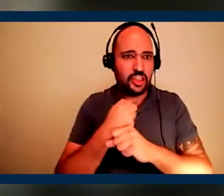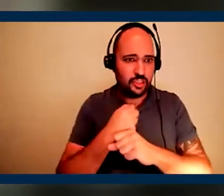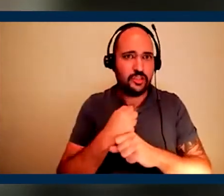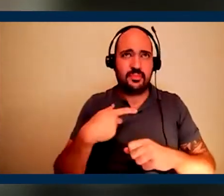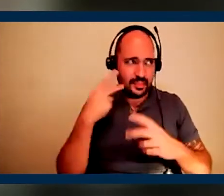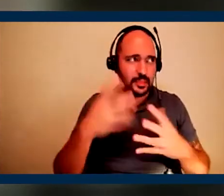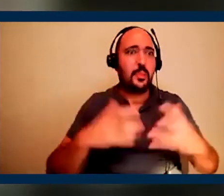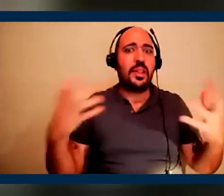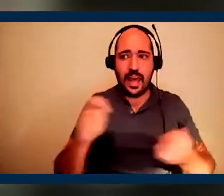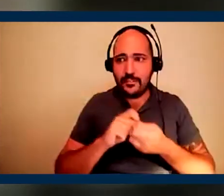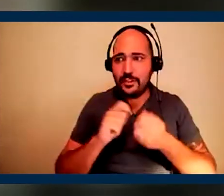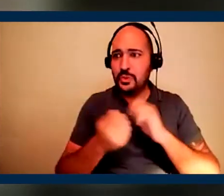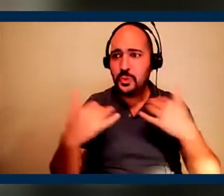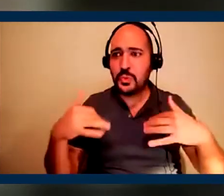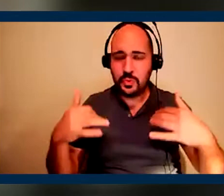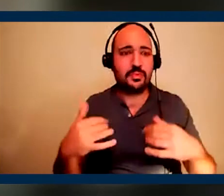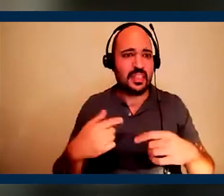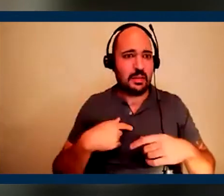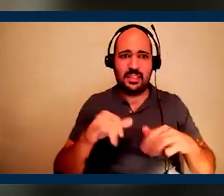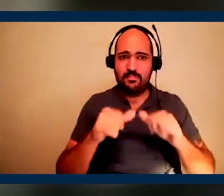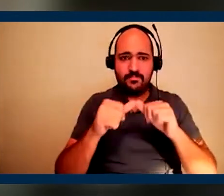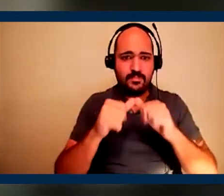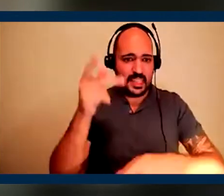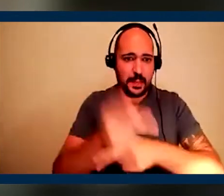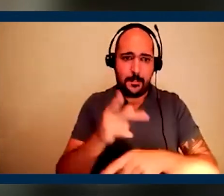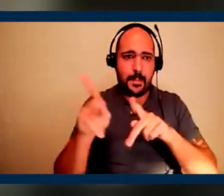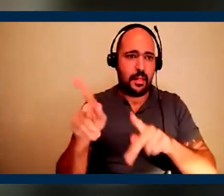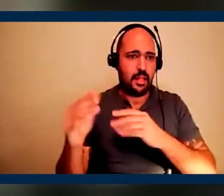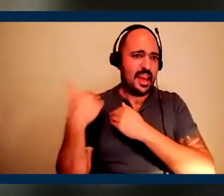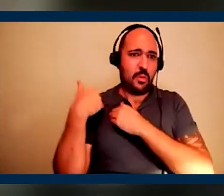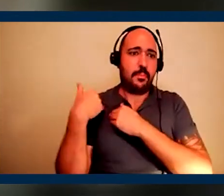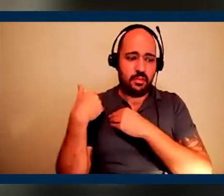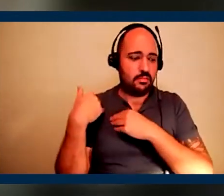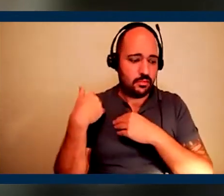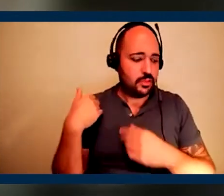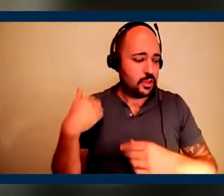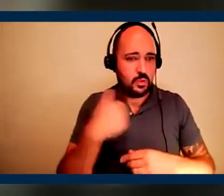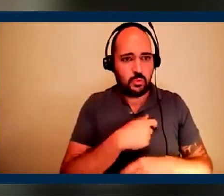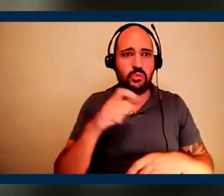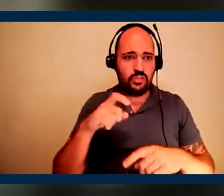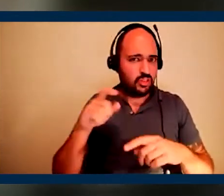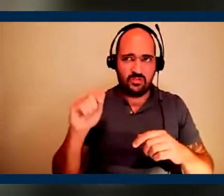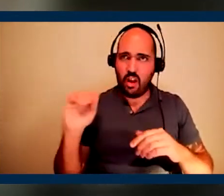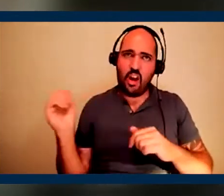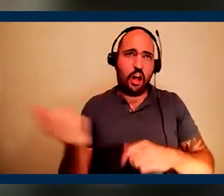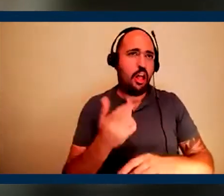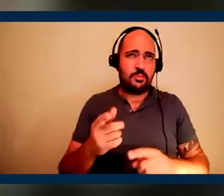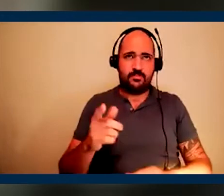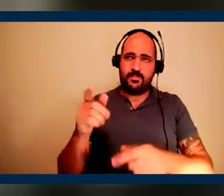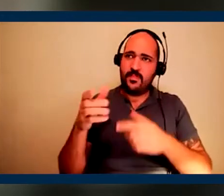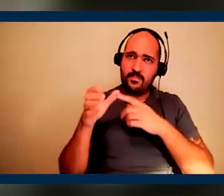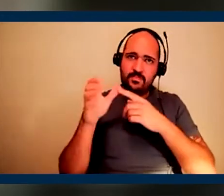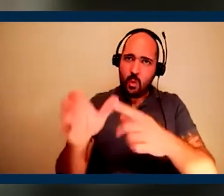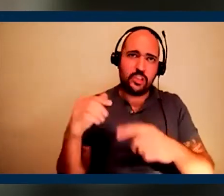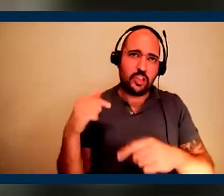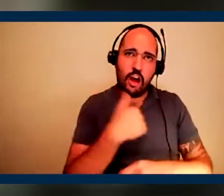holding people accountable. And I'm not scared to do that. I think we all should hold our elected officials accountable